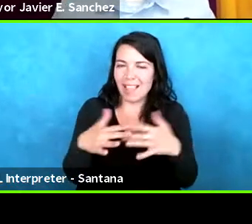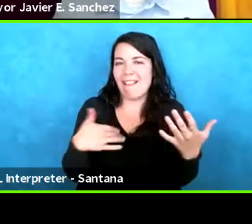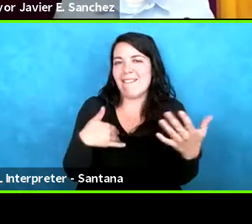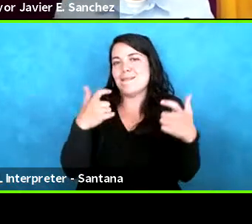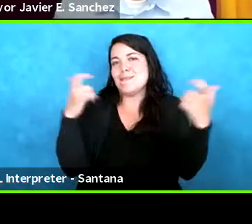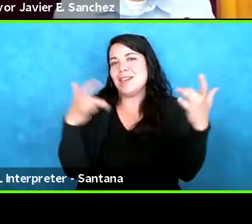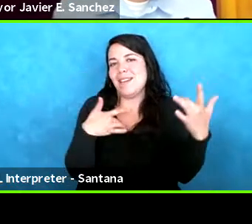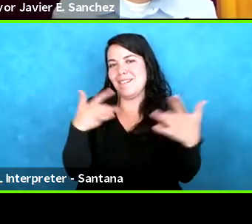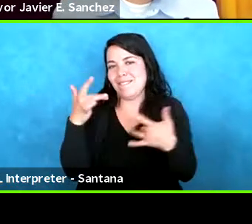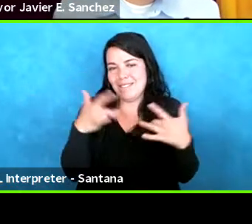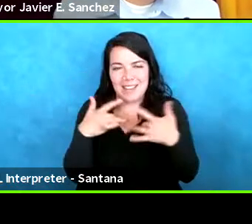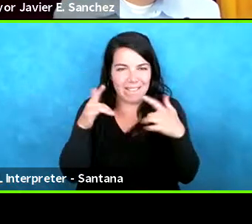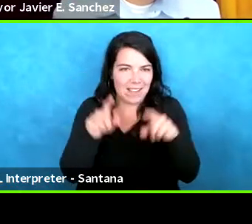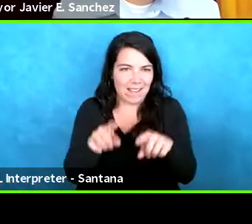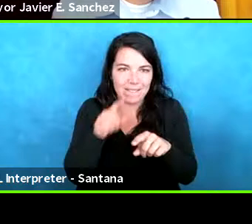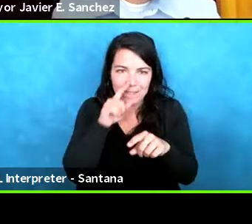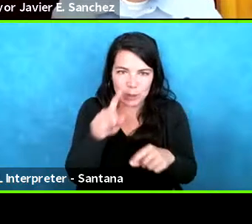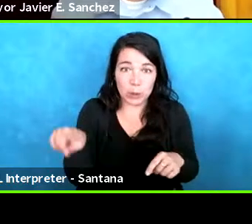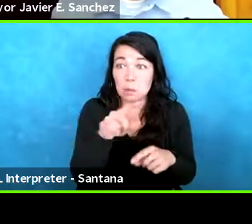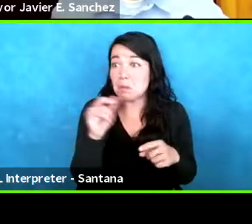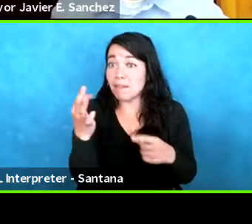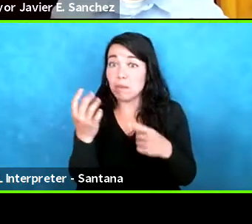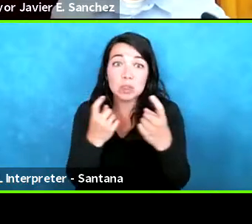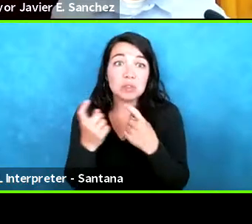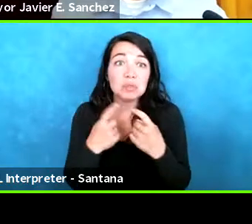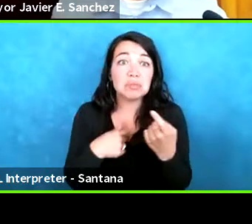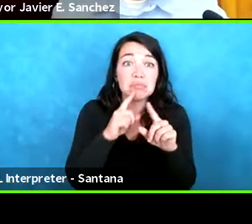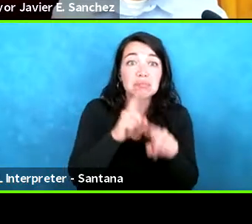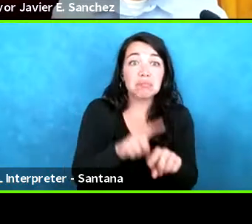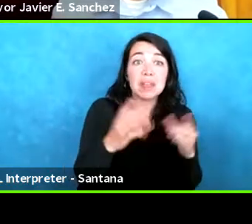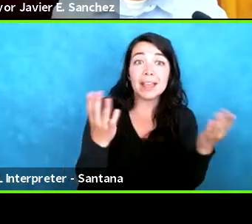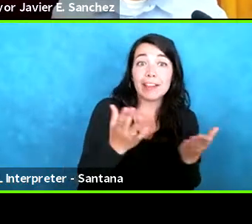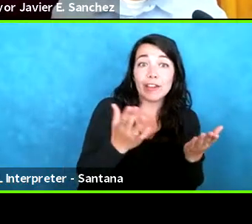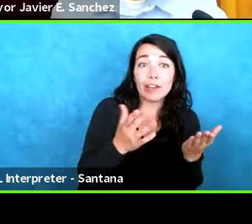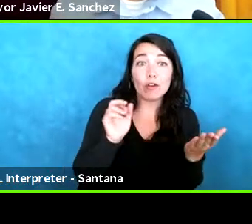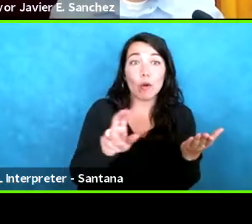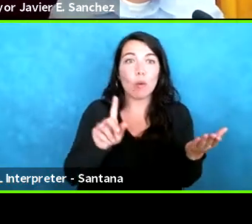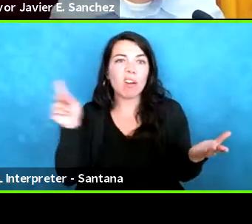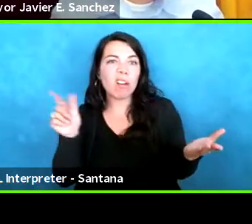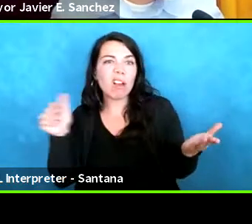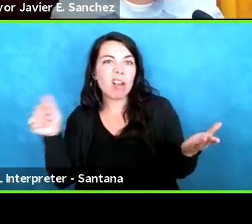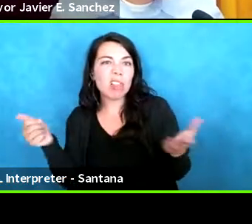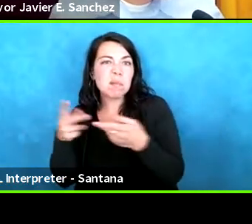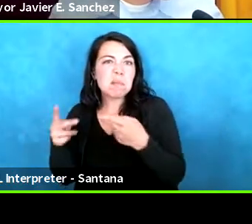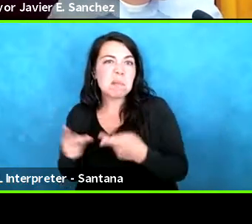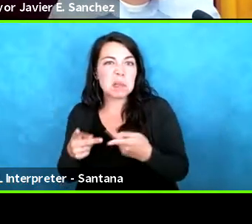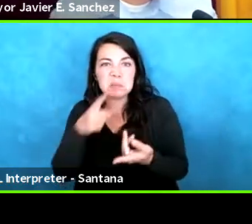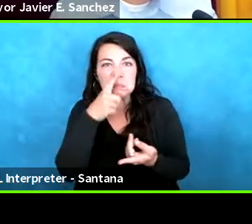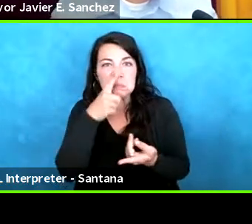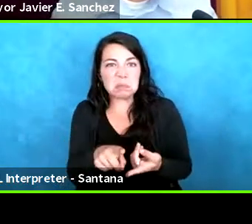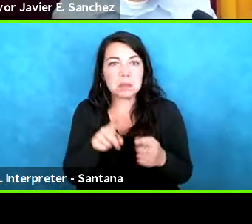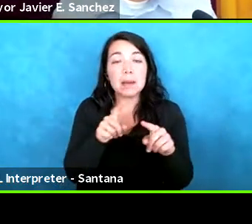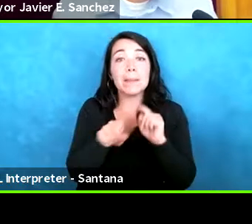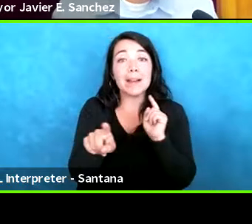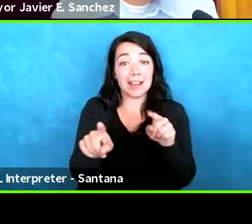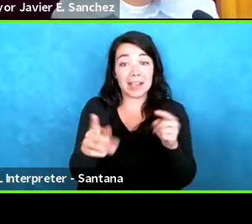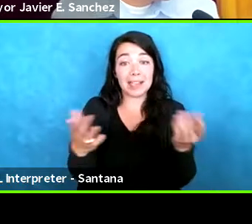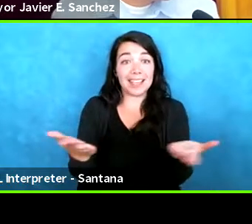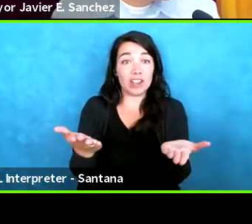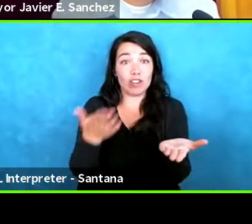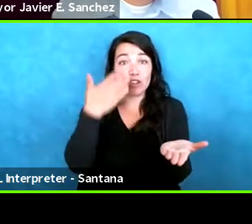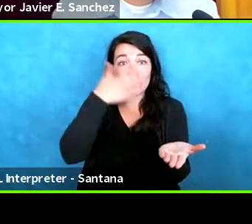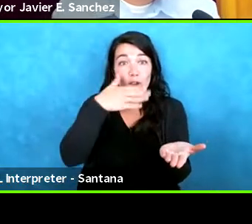would really, I'd answer them, offline or during this meeting as well. But like I say before you, there are